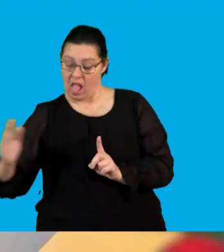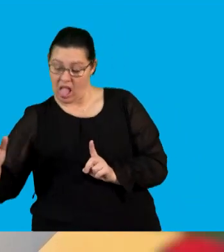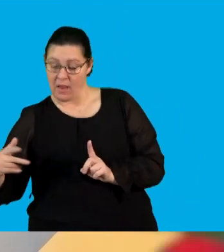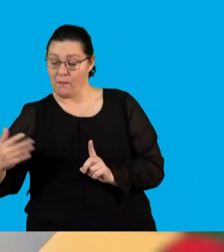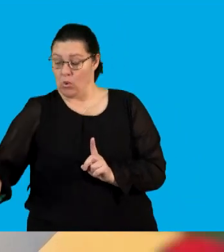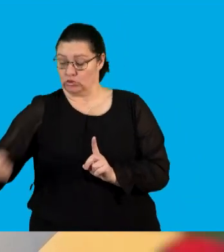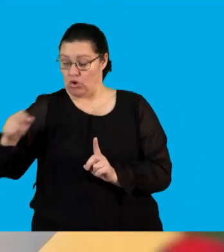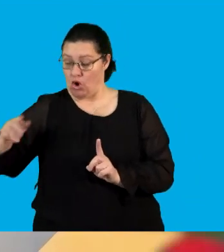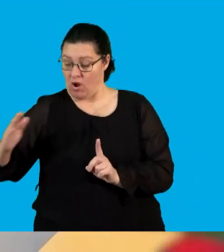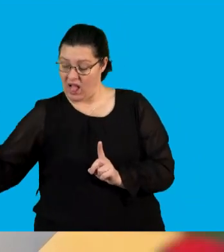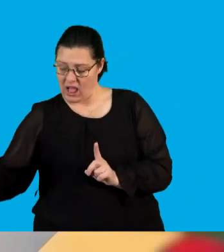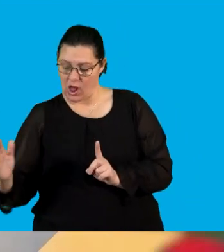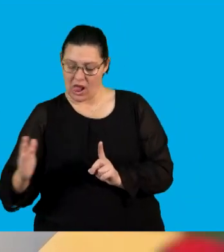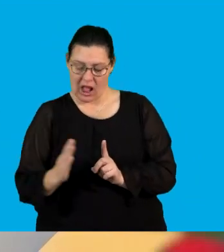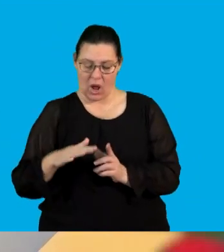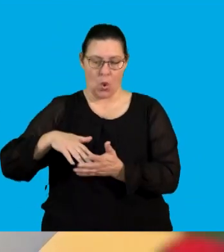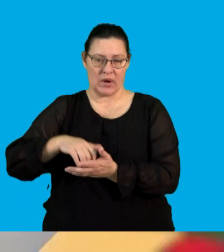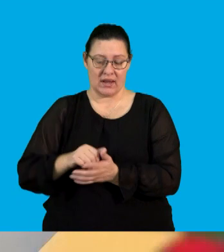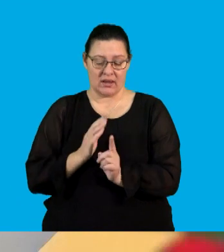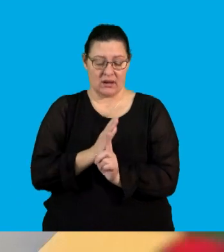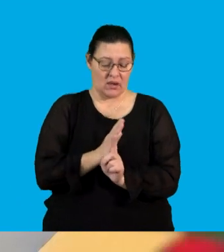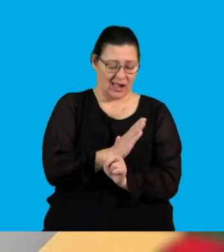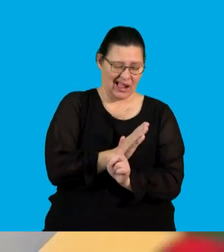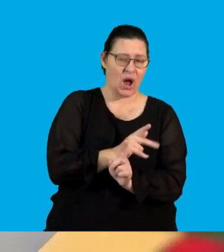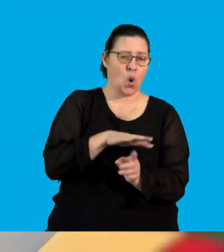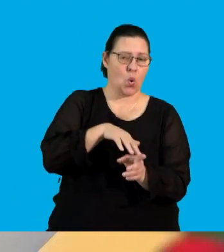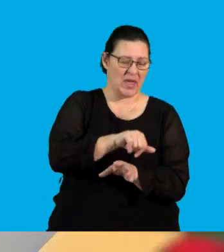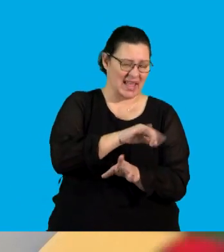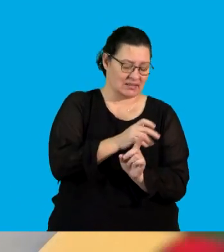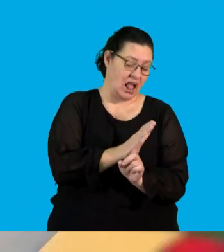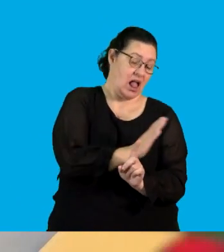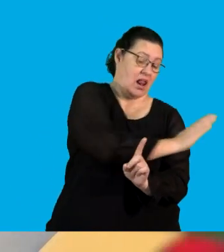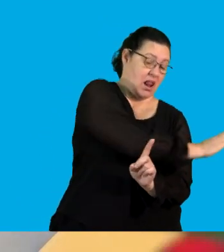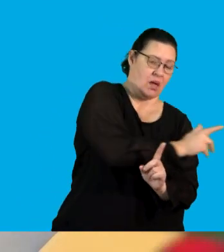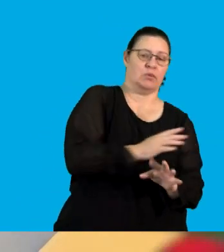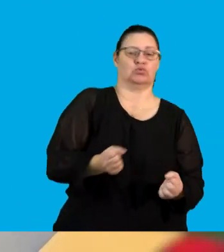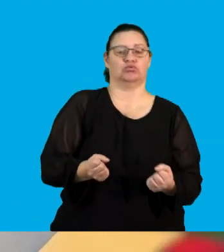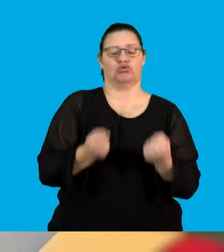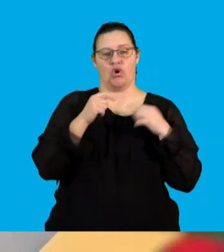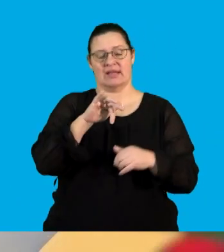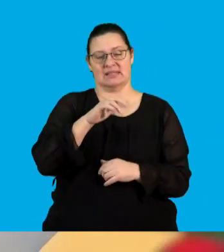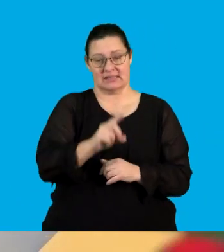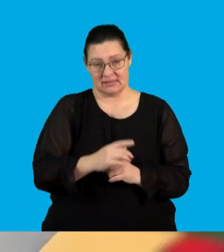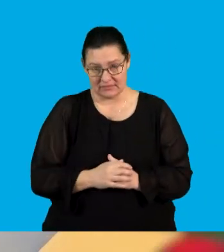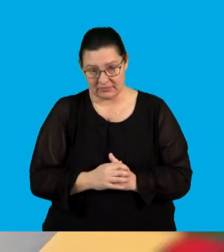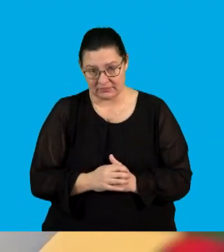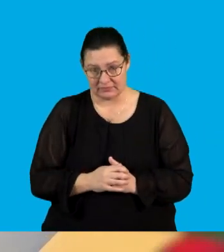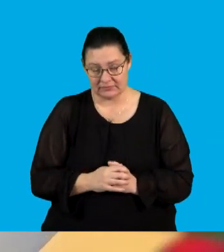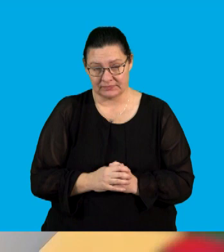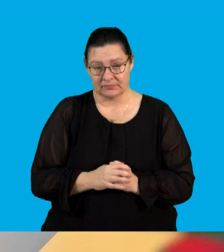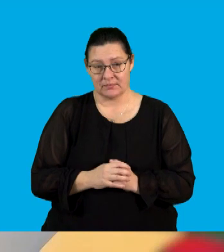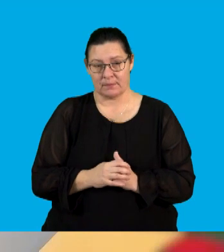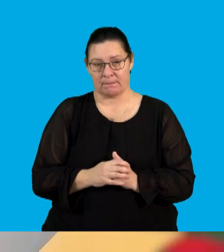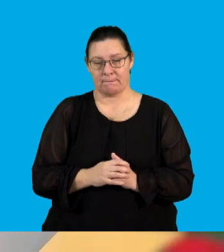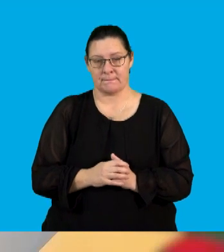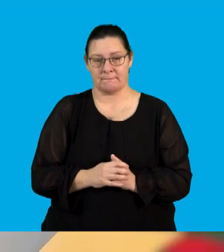left-hand side of the pH scale, 5 and 6, that's going to be weak acid. To the right-hand side of the pH scale, like 8 or